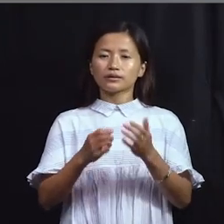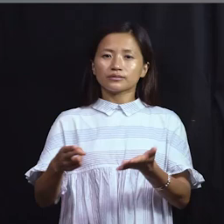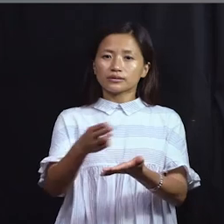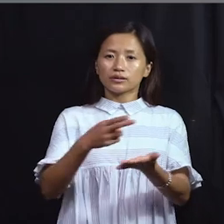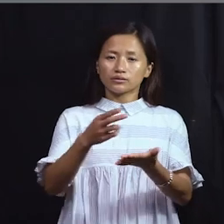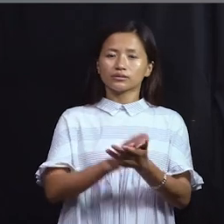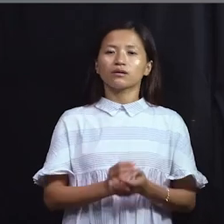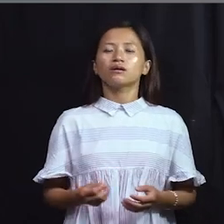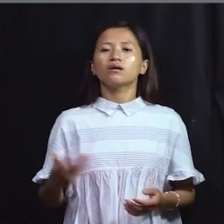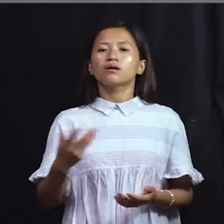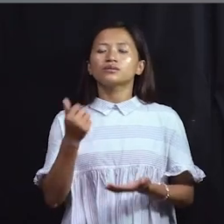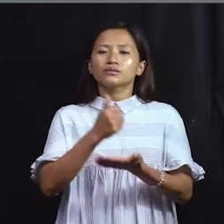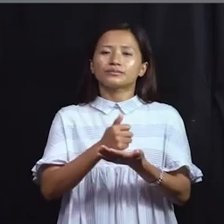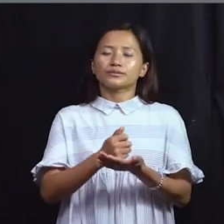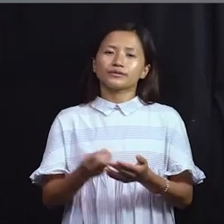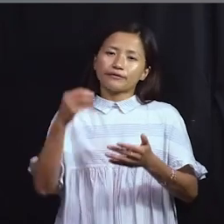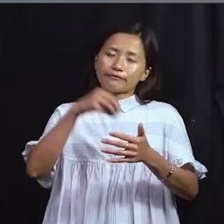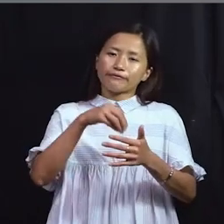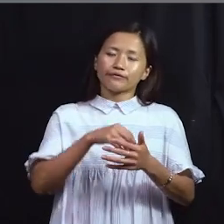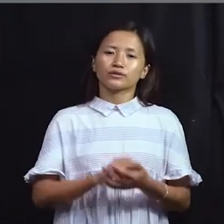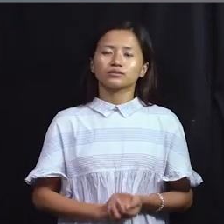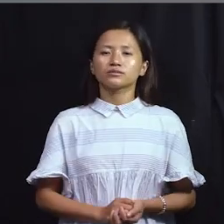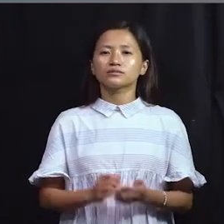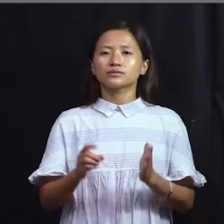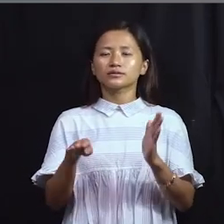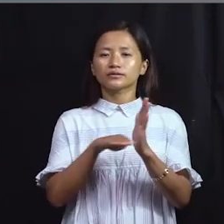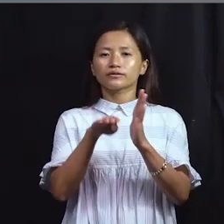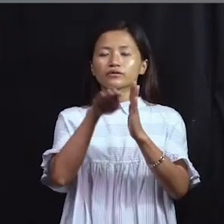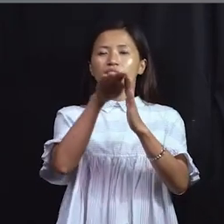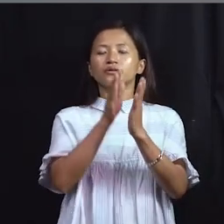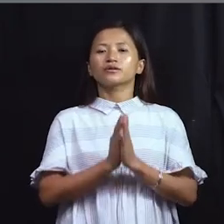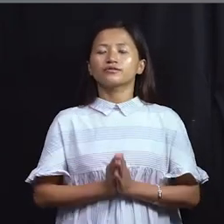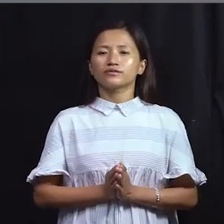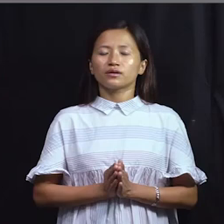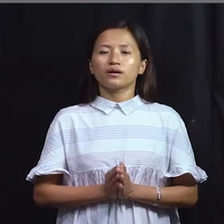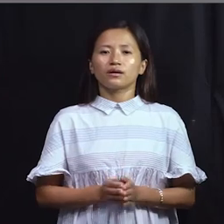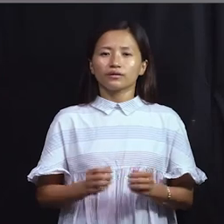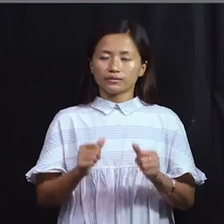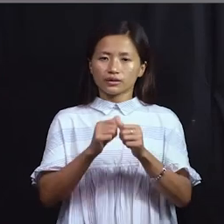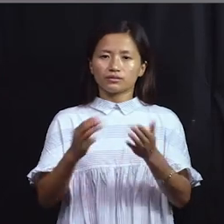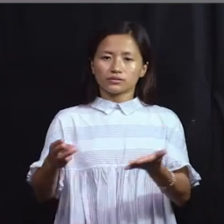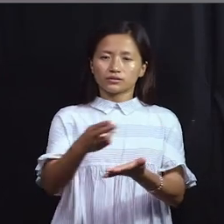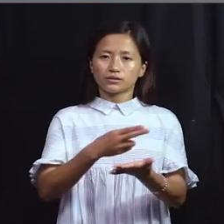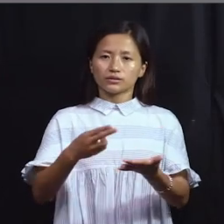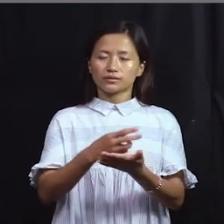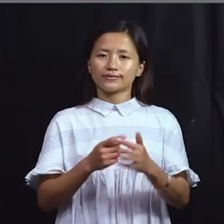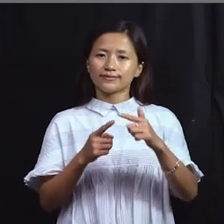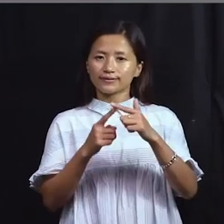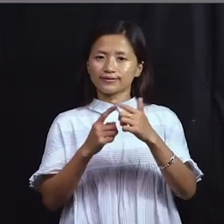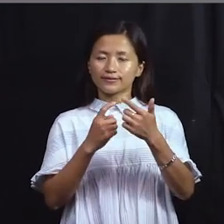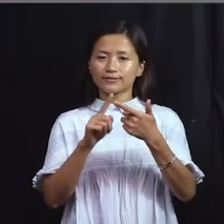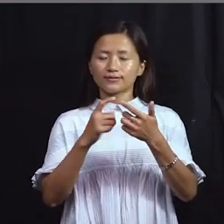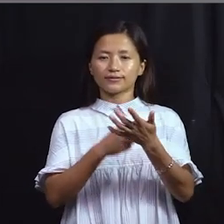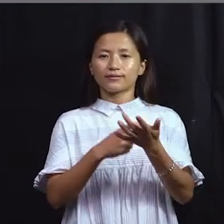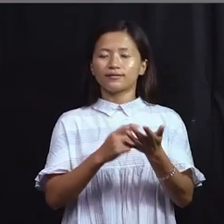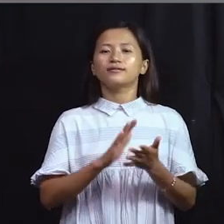year, how much should we invest on development of agriculture? Or, you know, a tertiary sector. It can